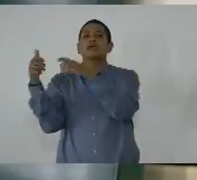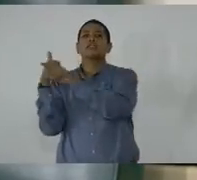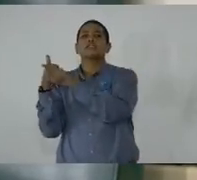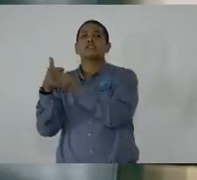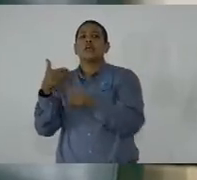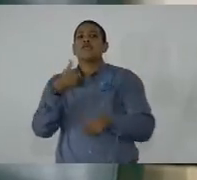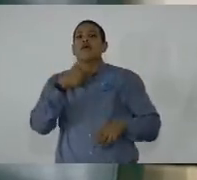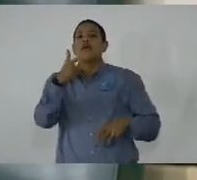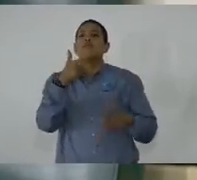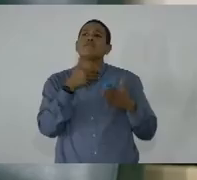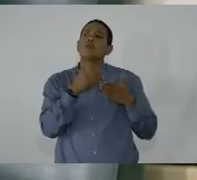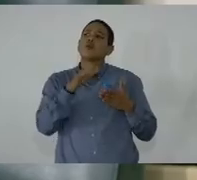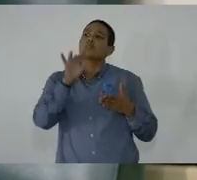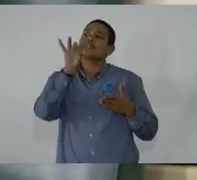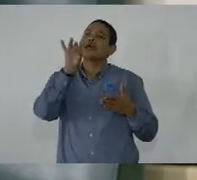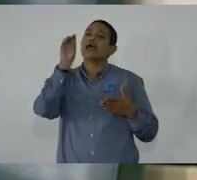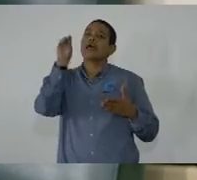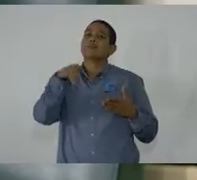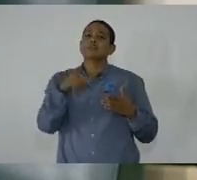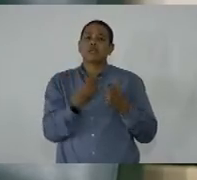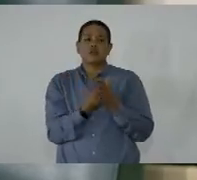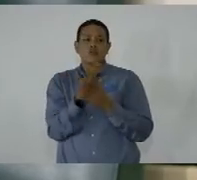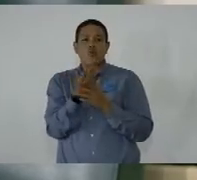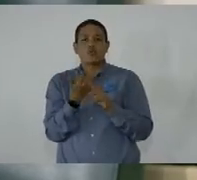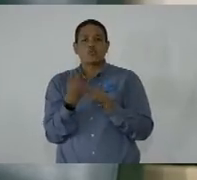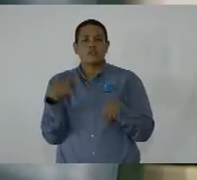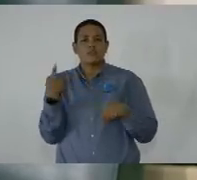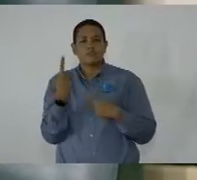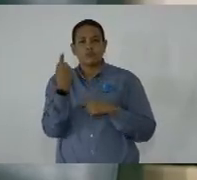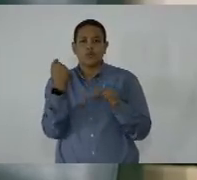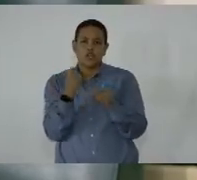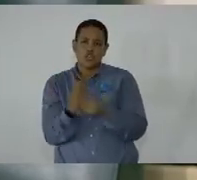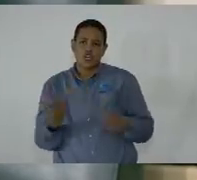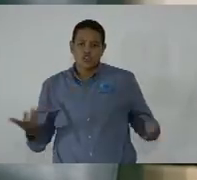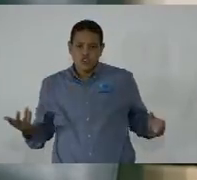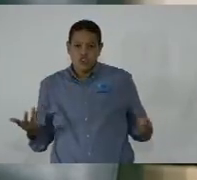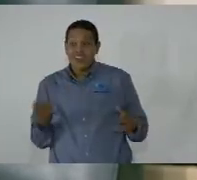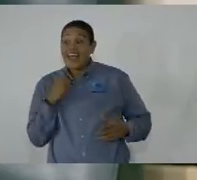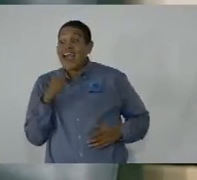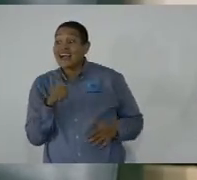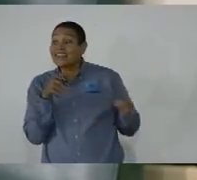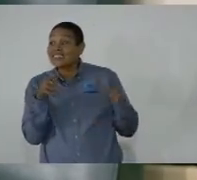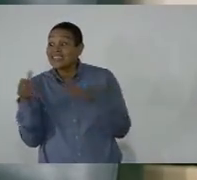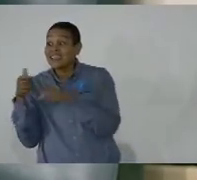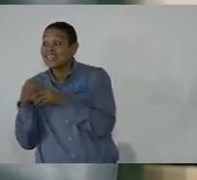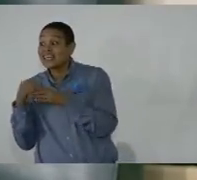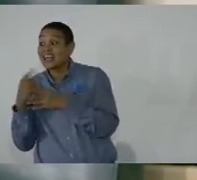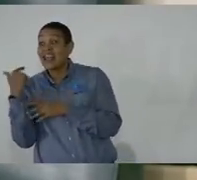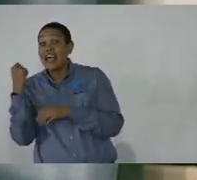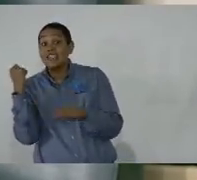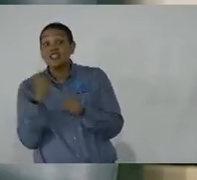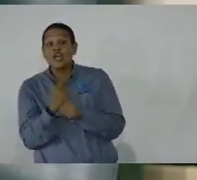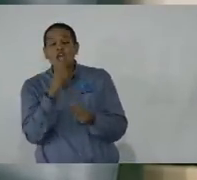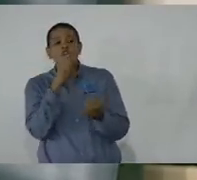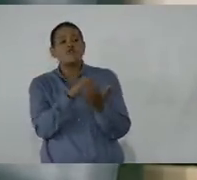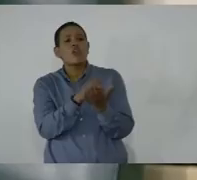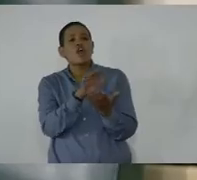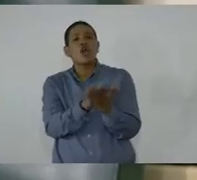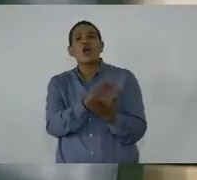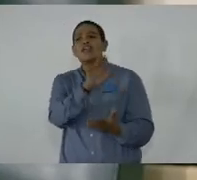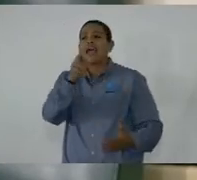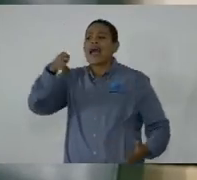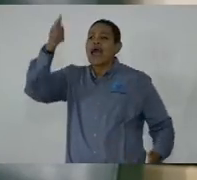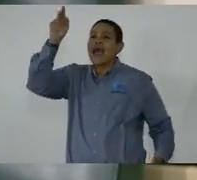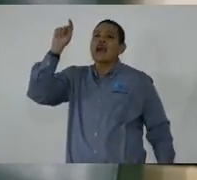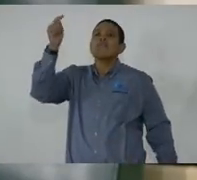a close to 8% growth over the last year, and the sector in the last year recorded its